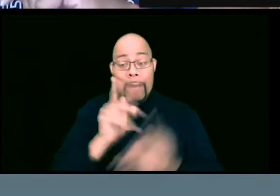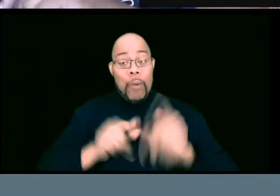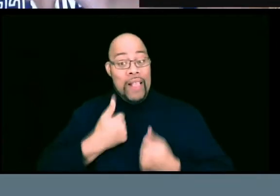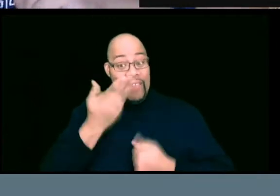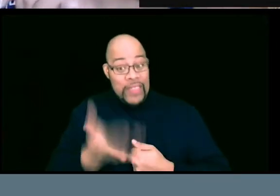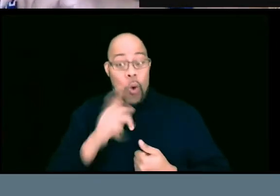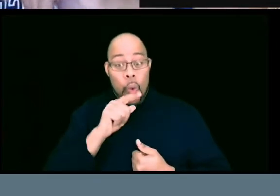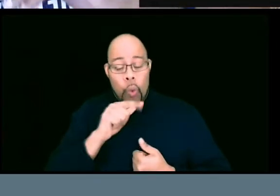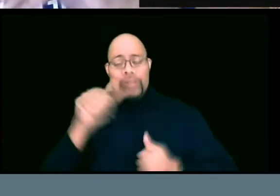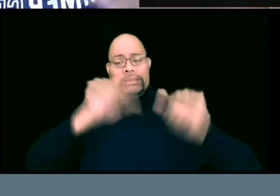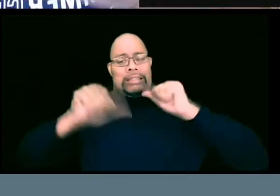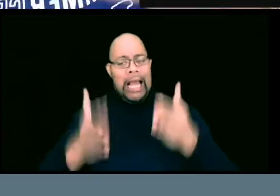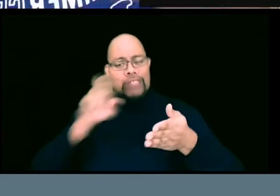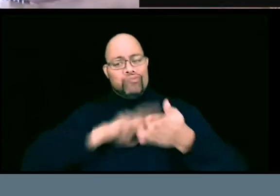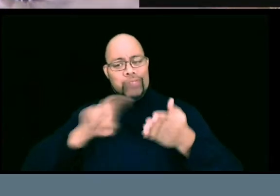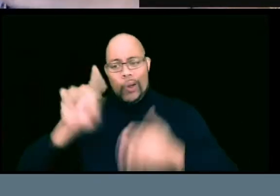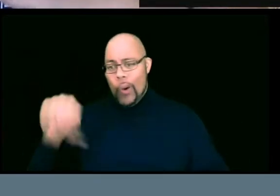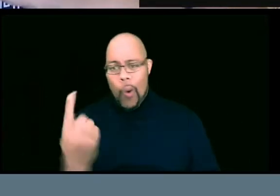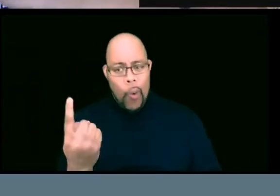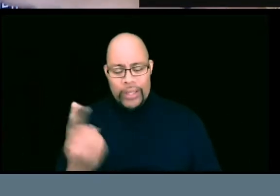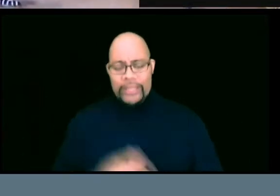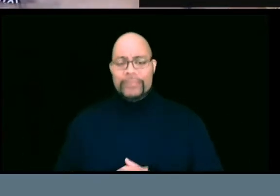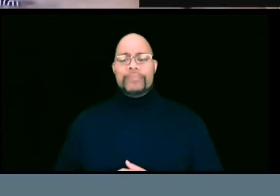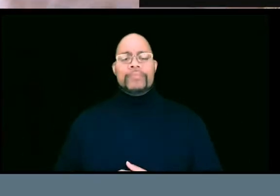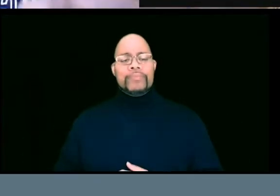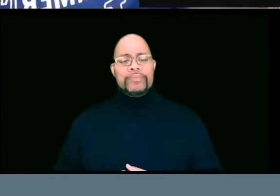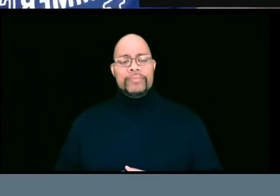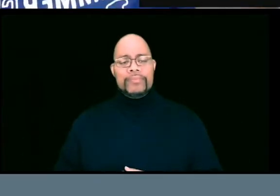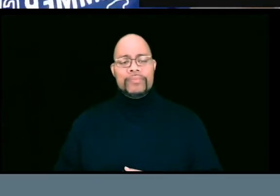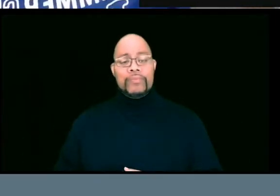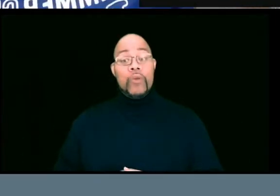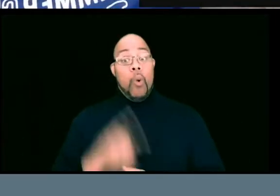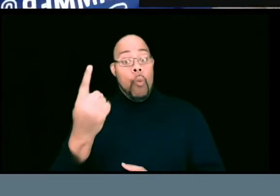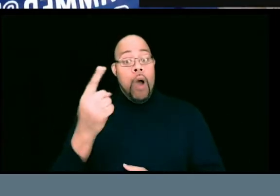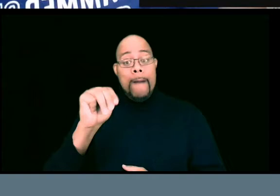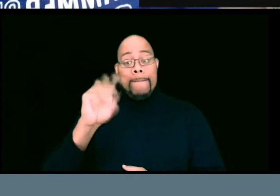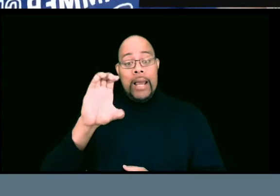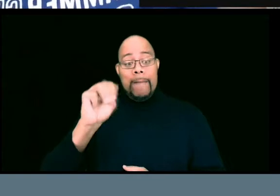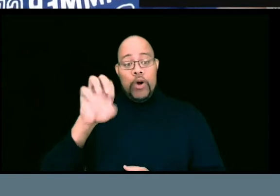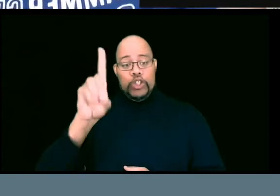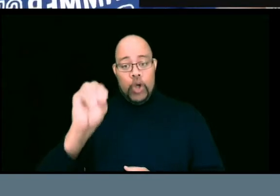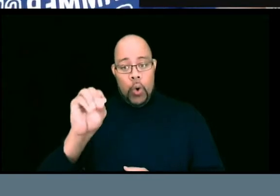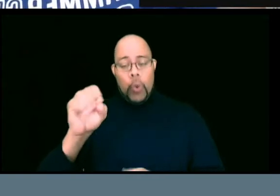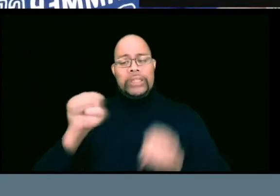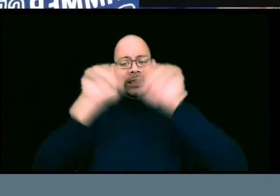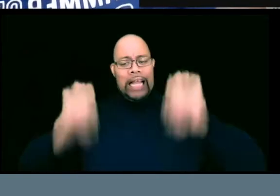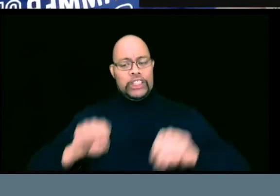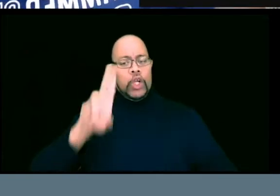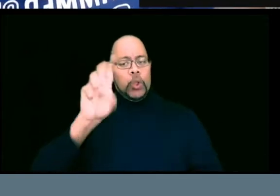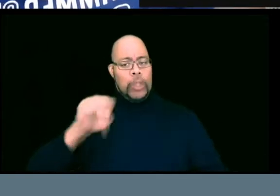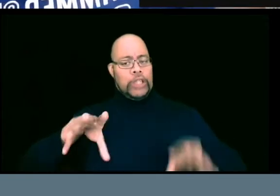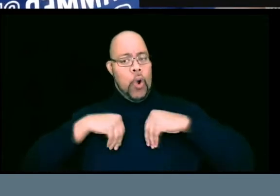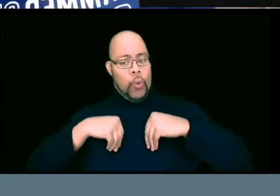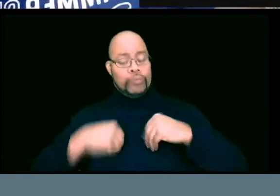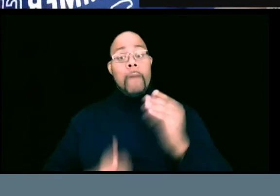ice-covered landmass. Nobody really lives here other than those who reside in the research stations that are scattered across the continent. One of them is McMurdo Station,